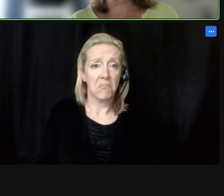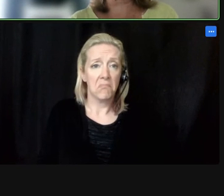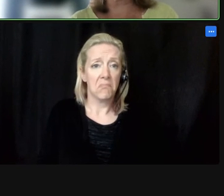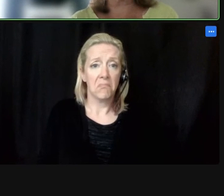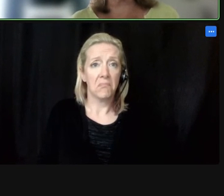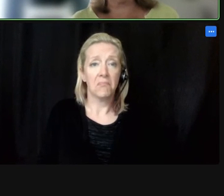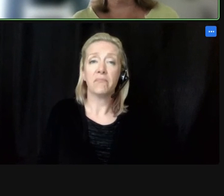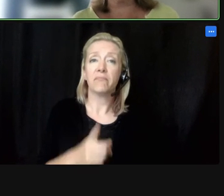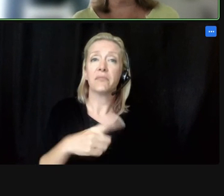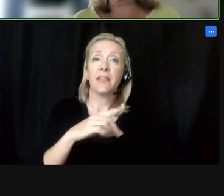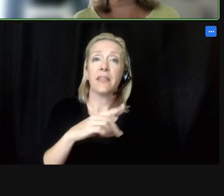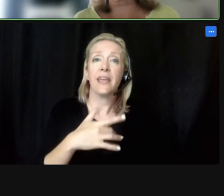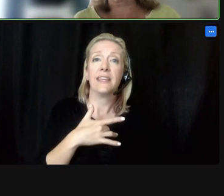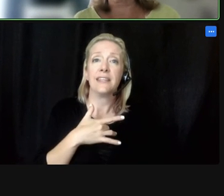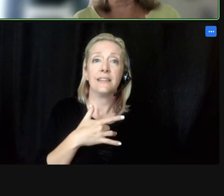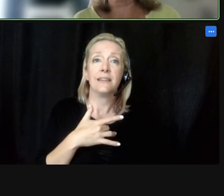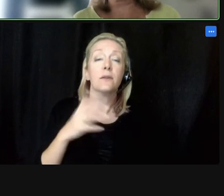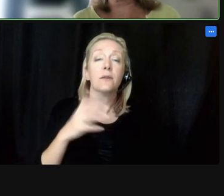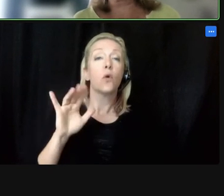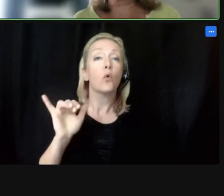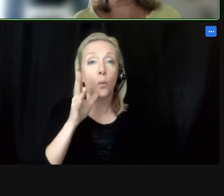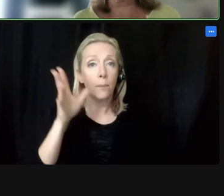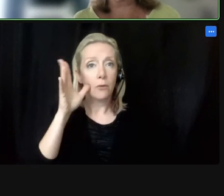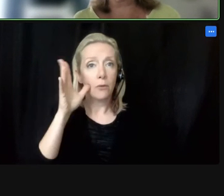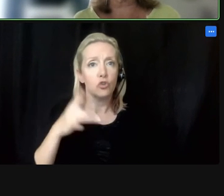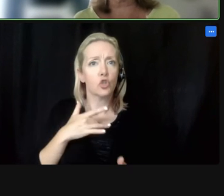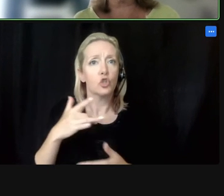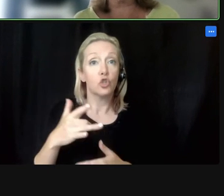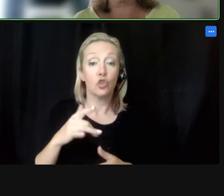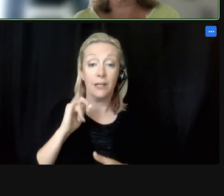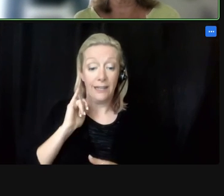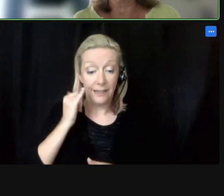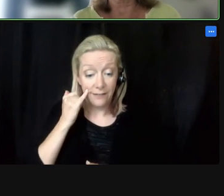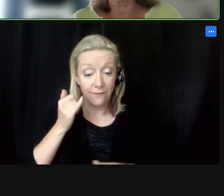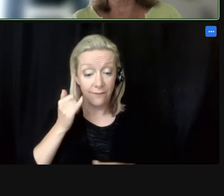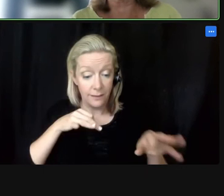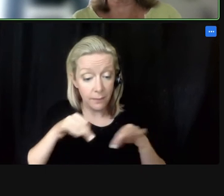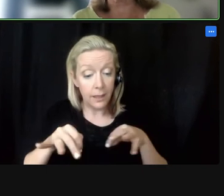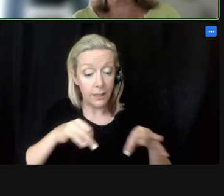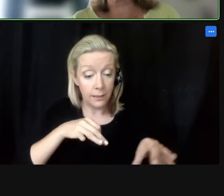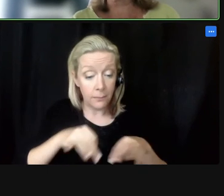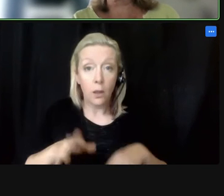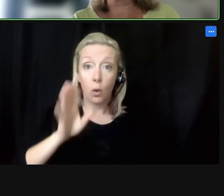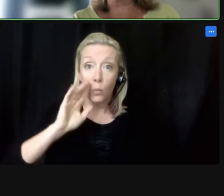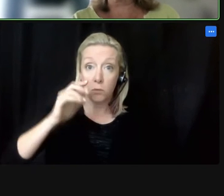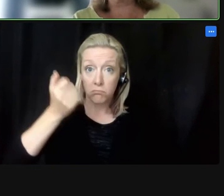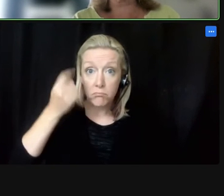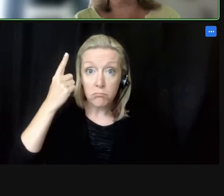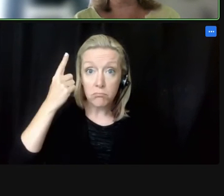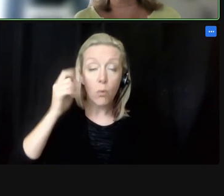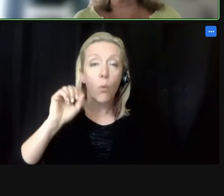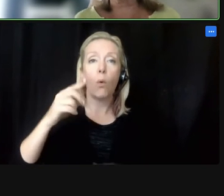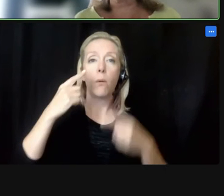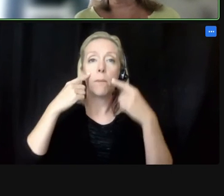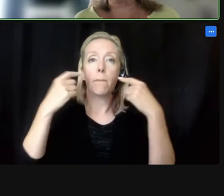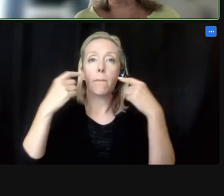they are concerned about comprehension. What will my child understand? Sometimes they feel